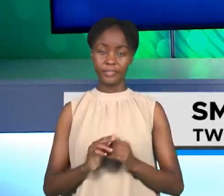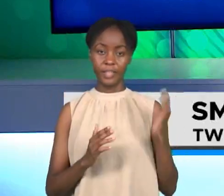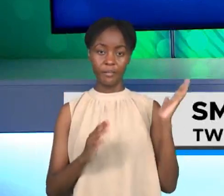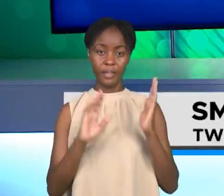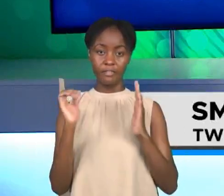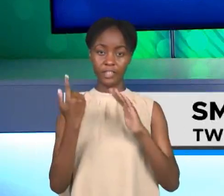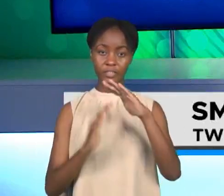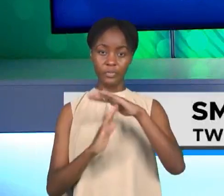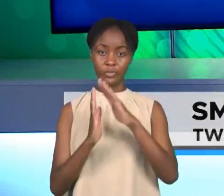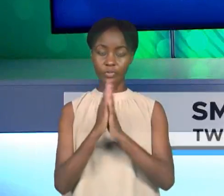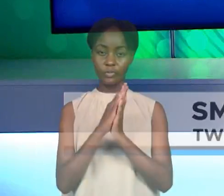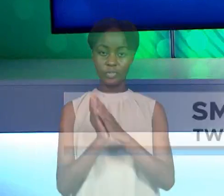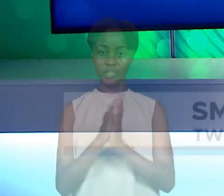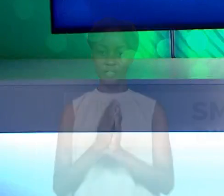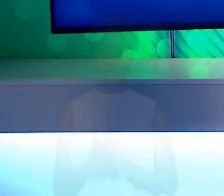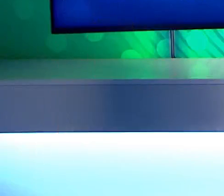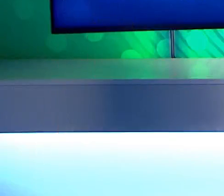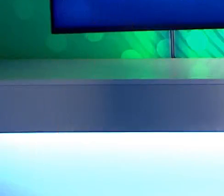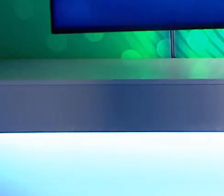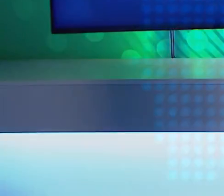first, here are the highlights.